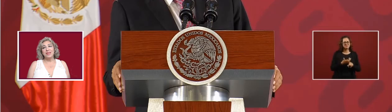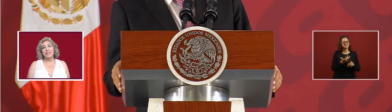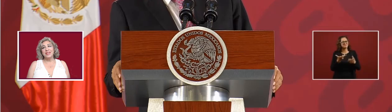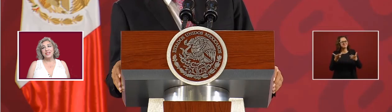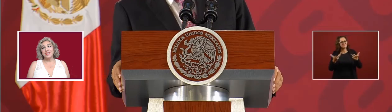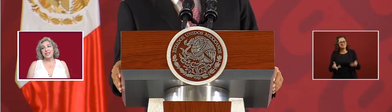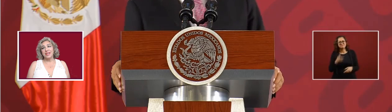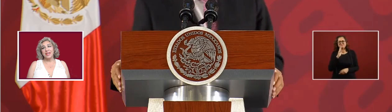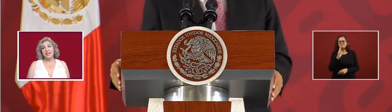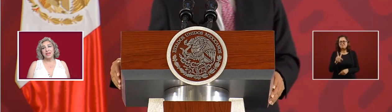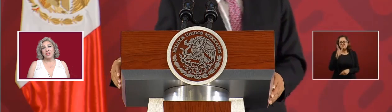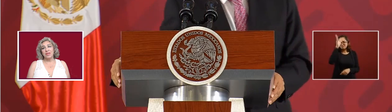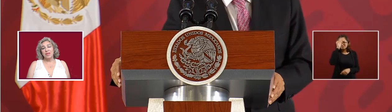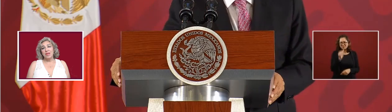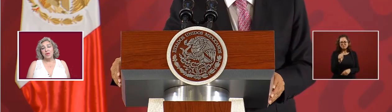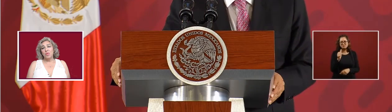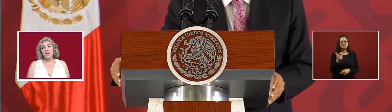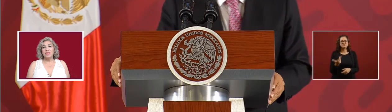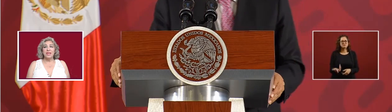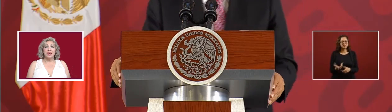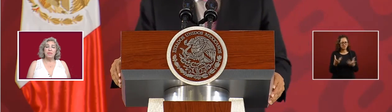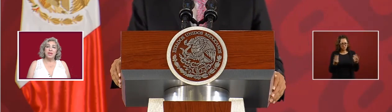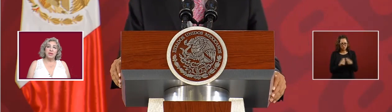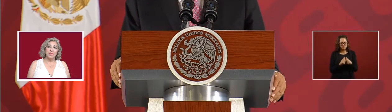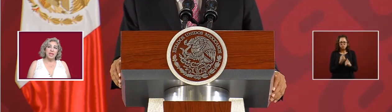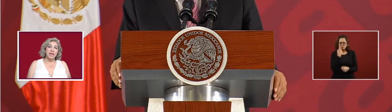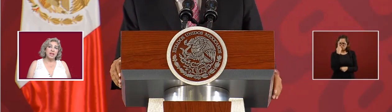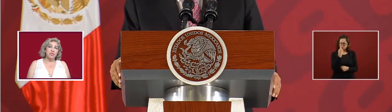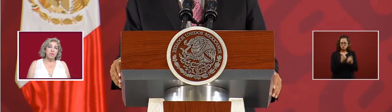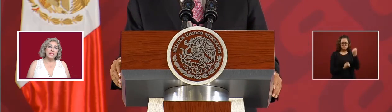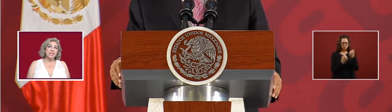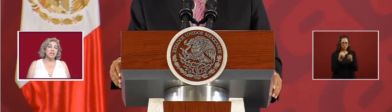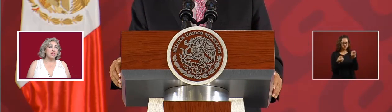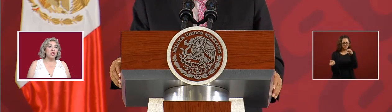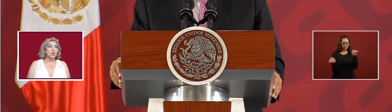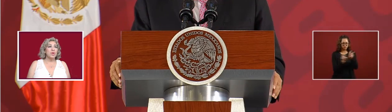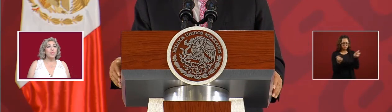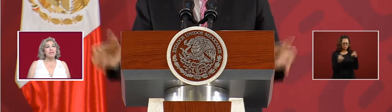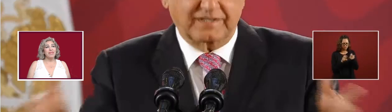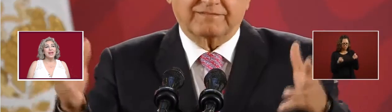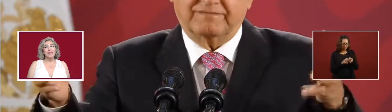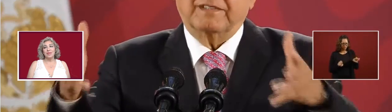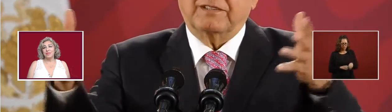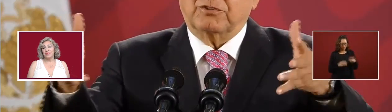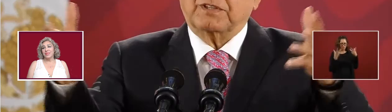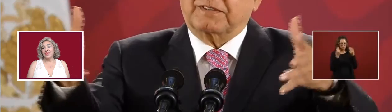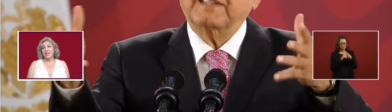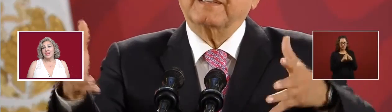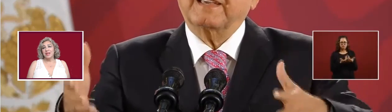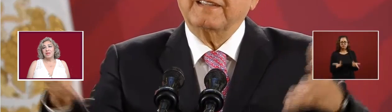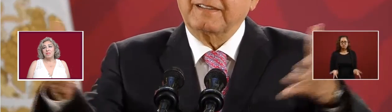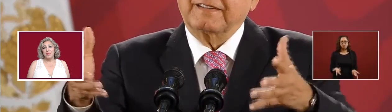Why don't they just get an agreement and I'll go in one vehicle?